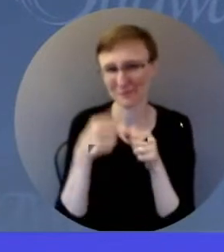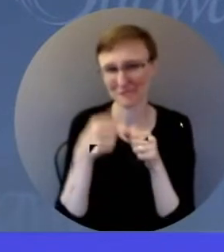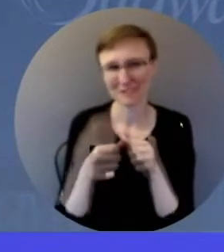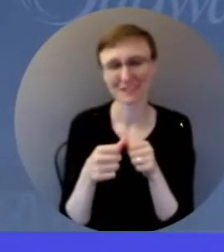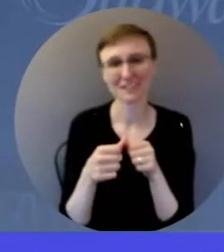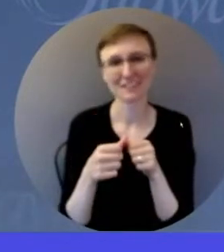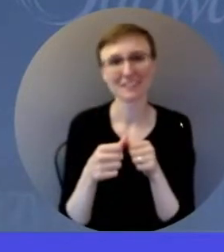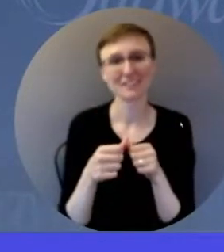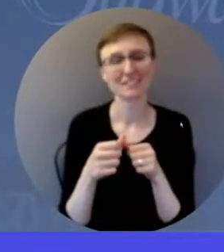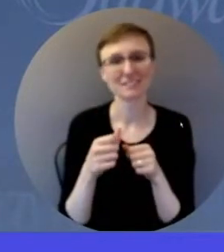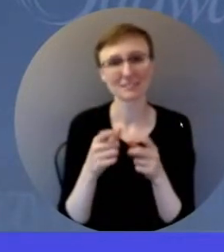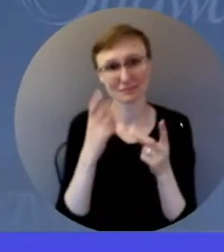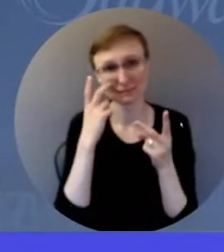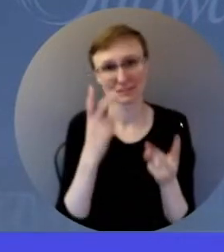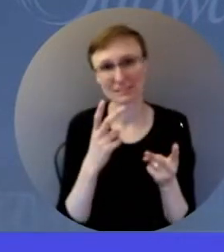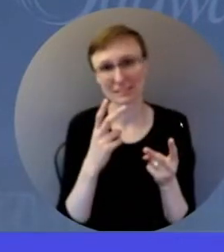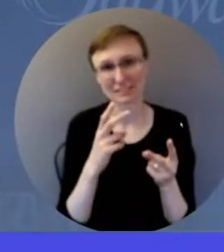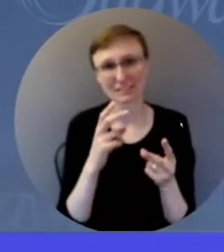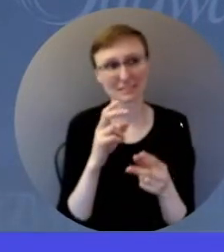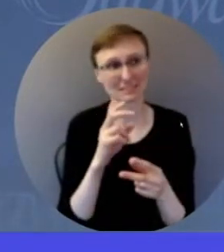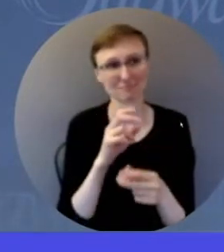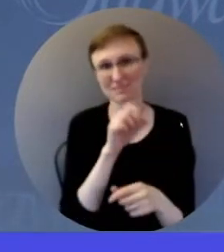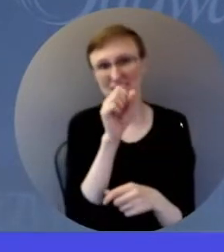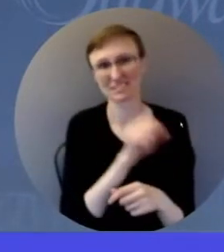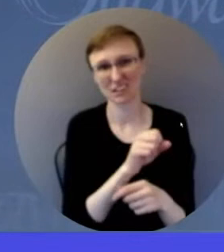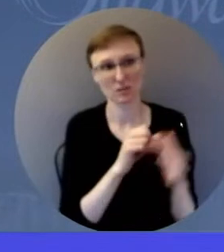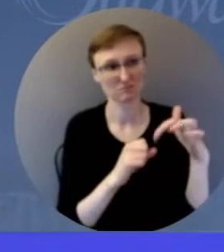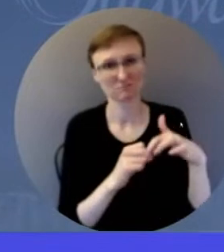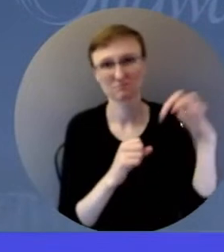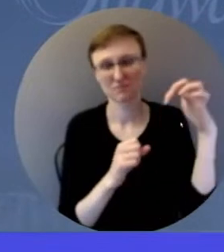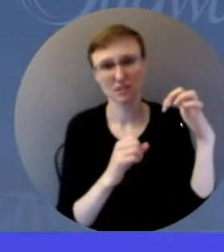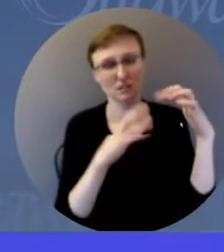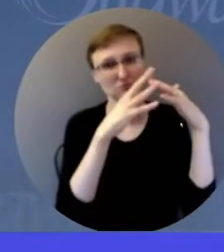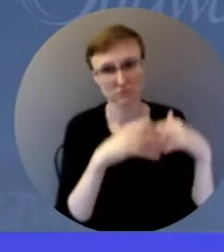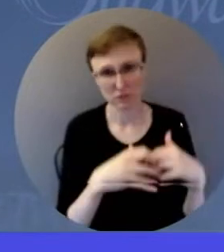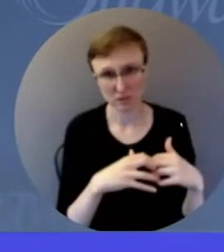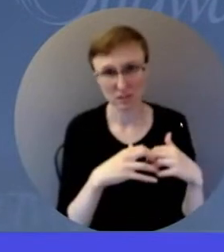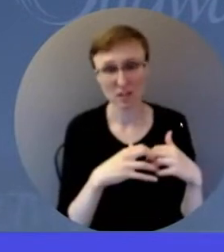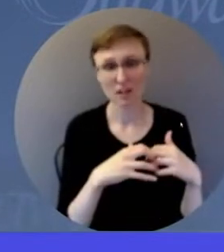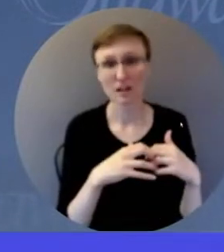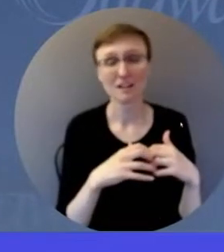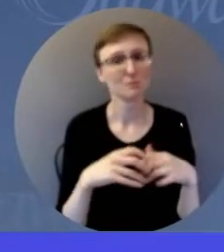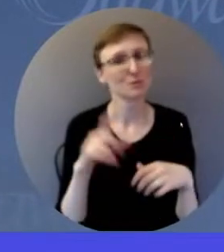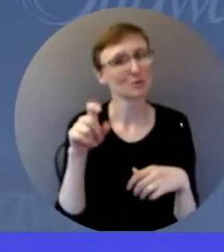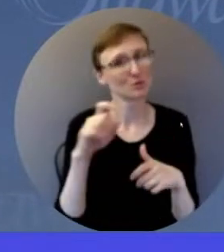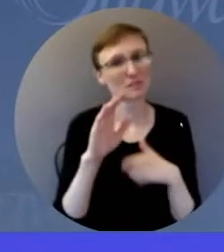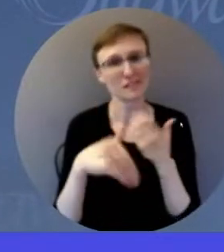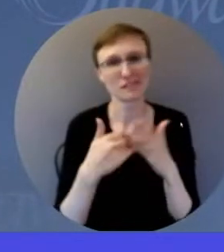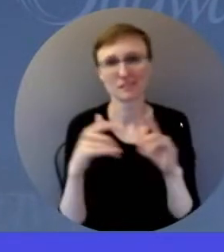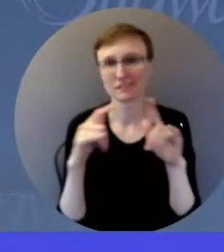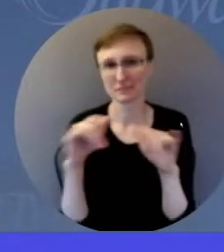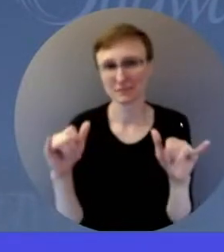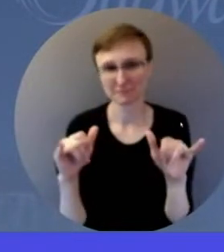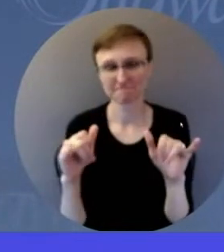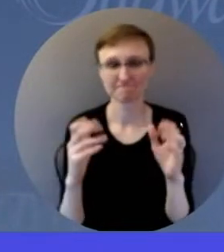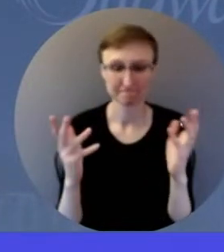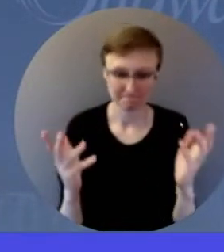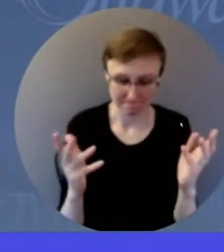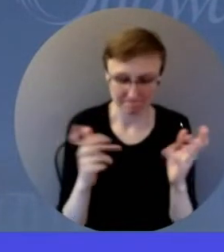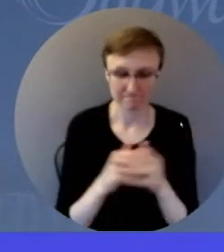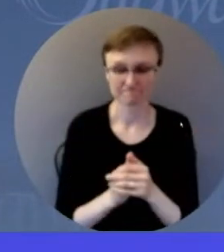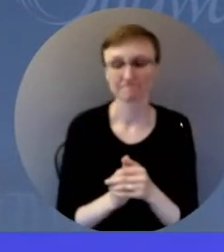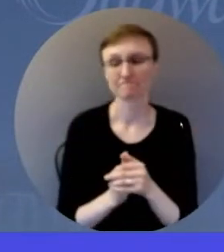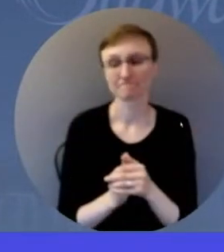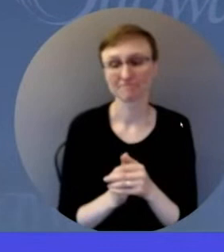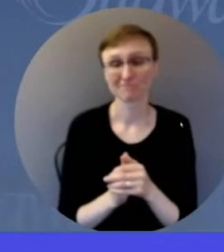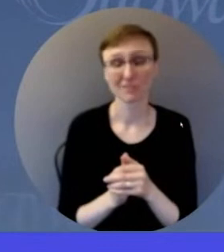side stands being demolished. But in hindsight, we probably should have done it all at once. But for a wide variety of reasons, including the